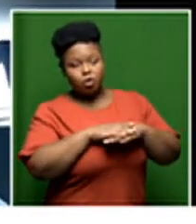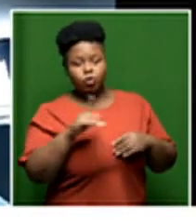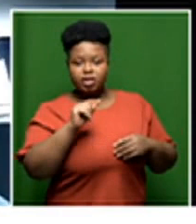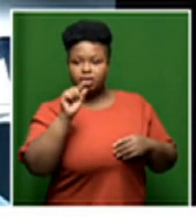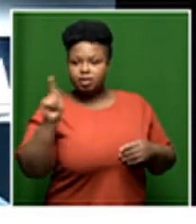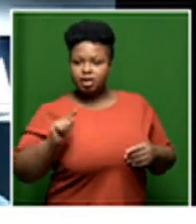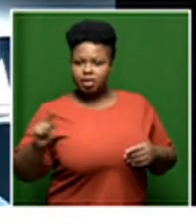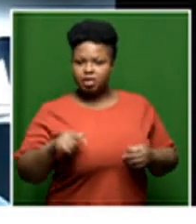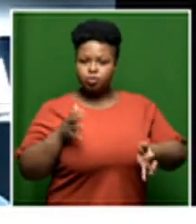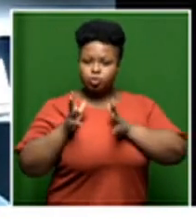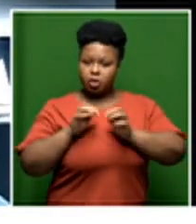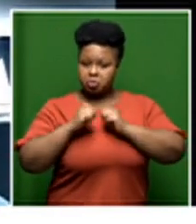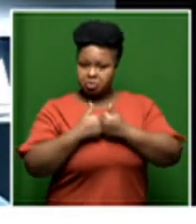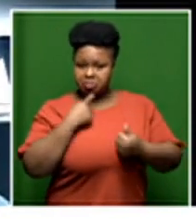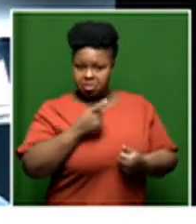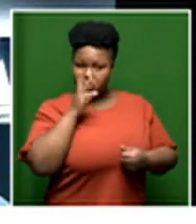Tanzanian Football Association.